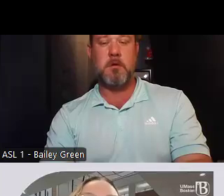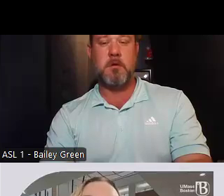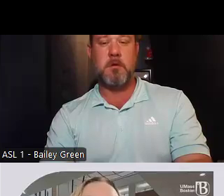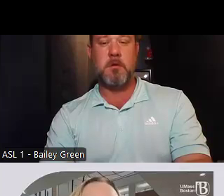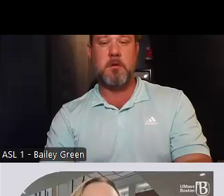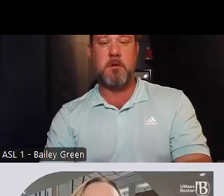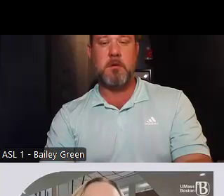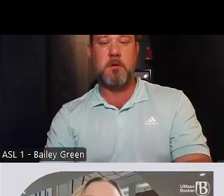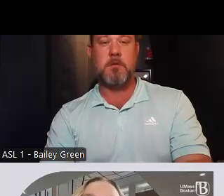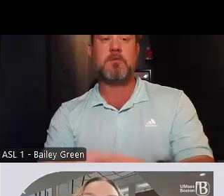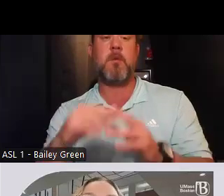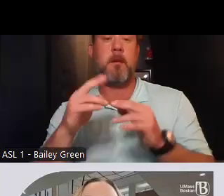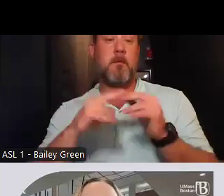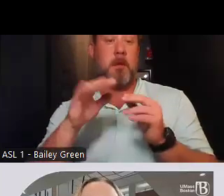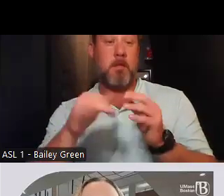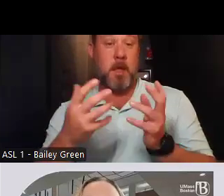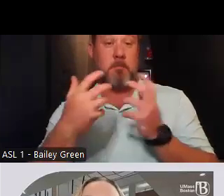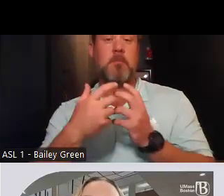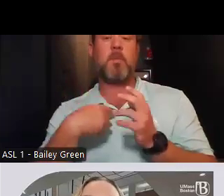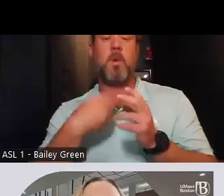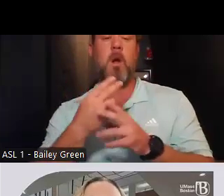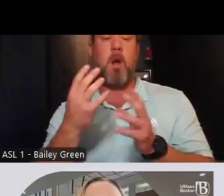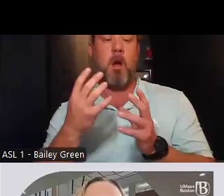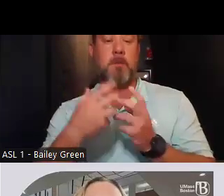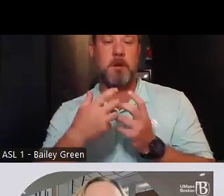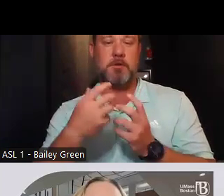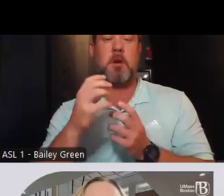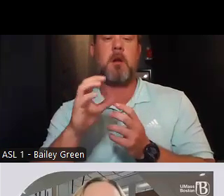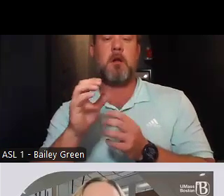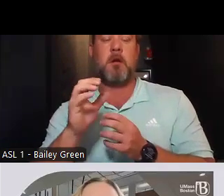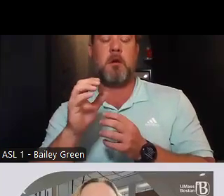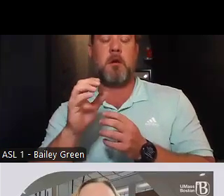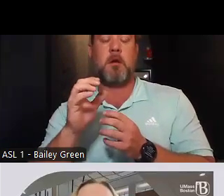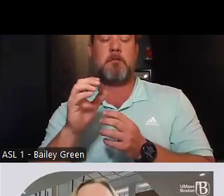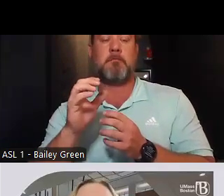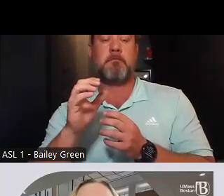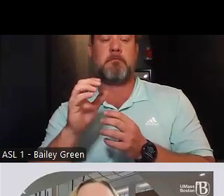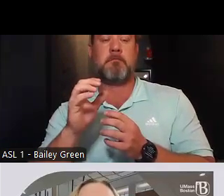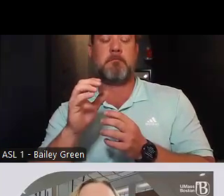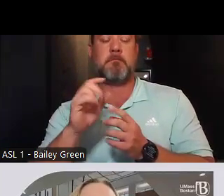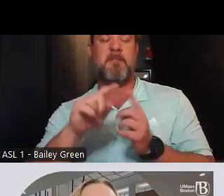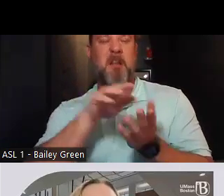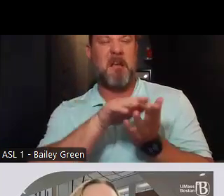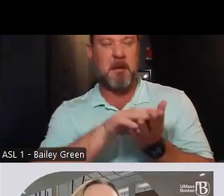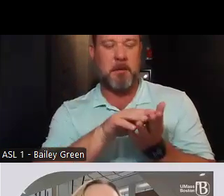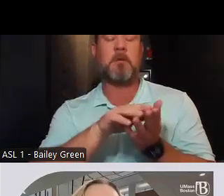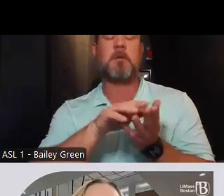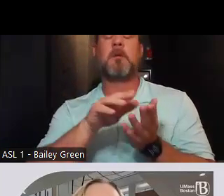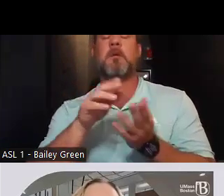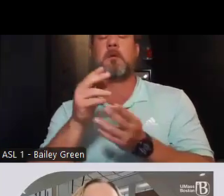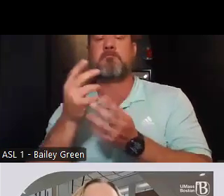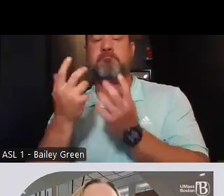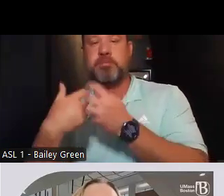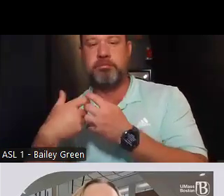So to build the compendium, we used a combination of academic and policy literature, desktop research, and expert